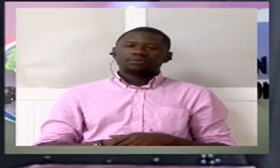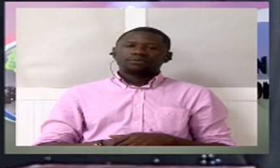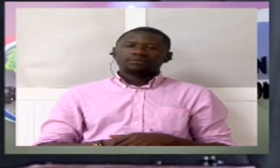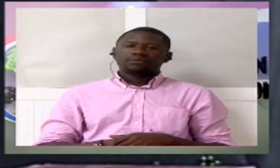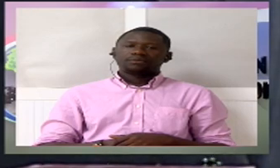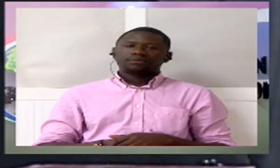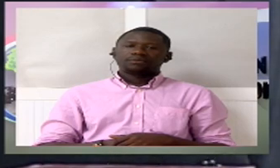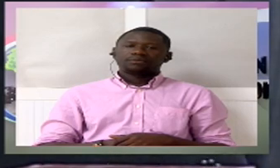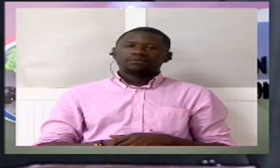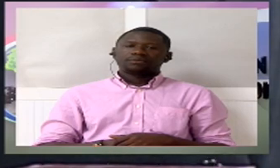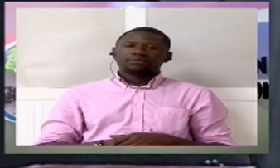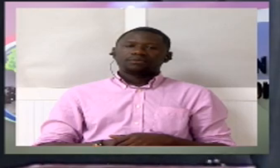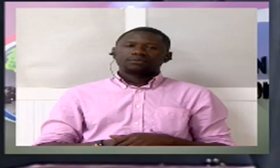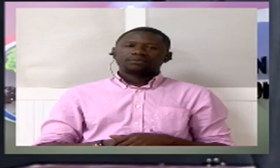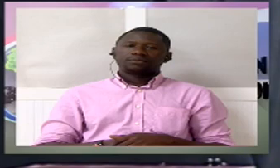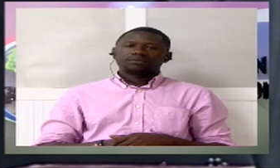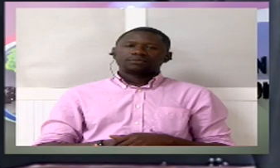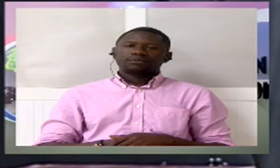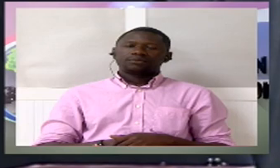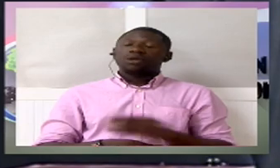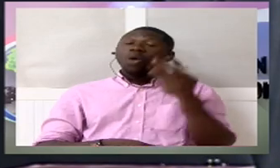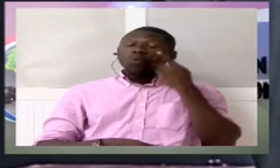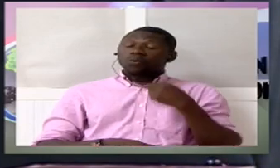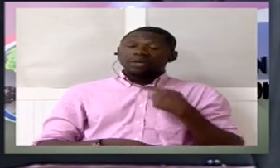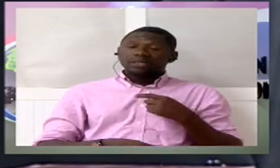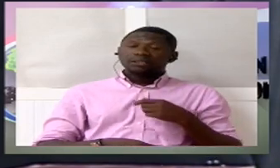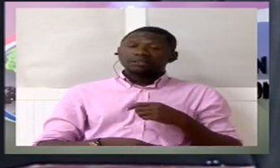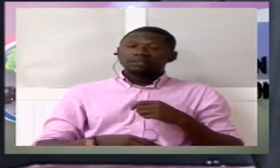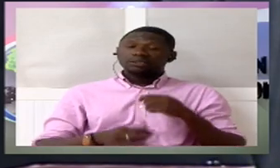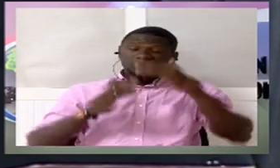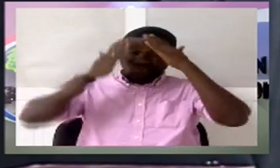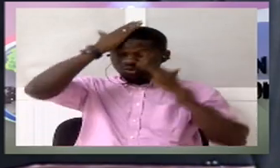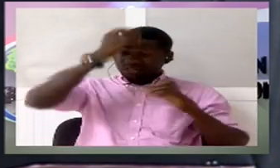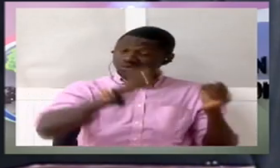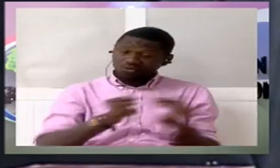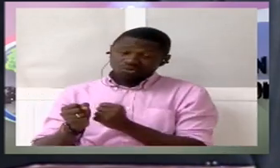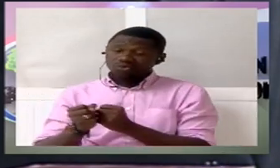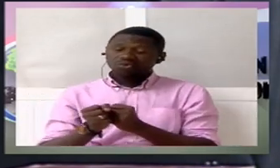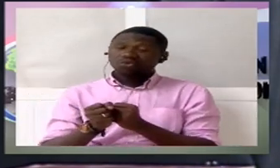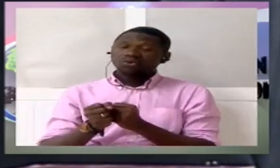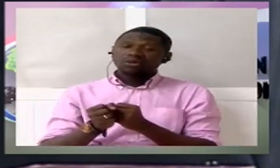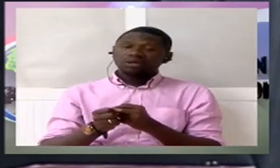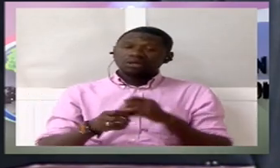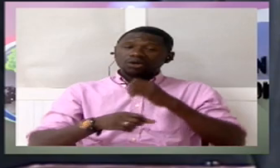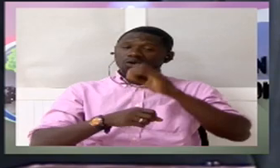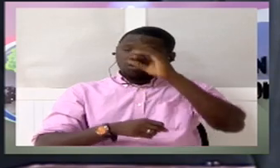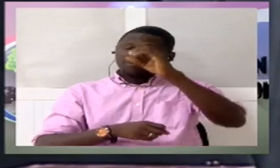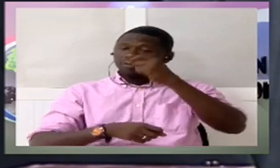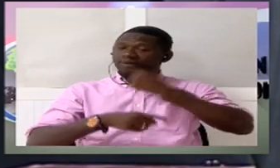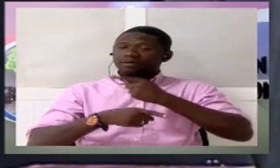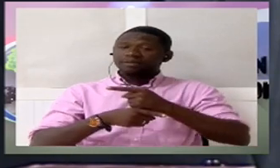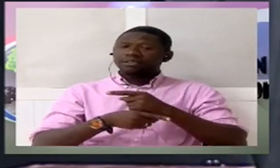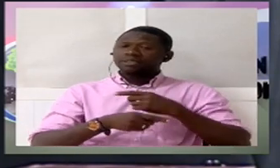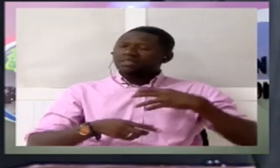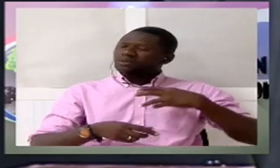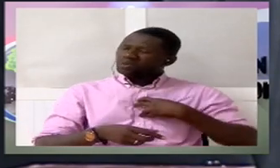they took over the government, they needed recognition so that they would be recognized the world over.